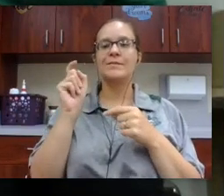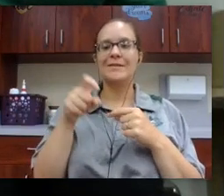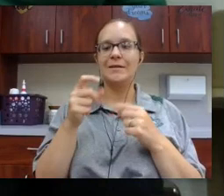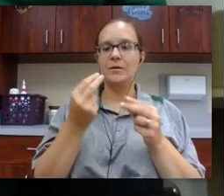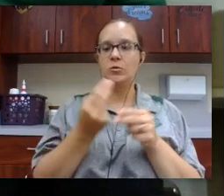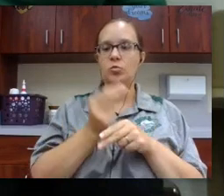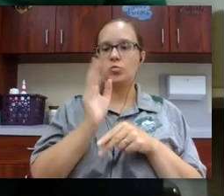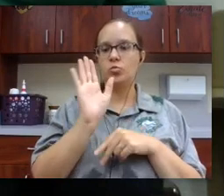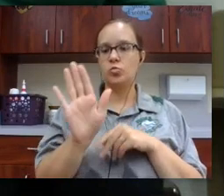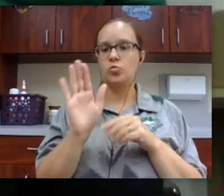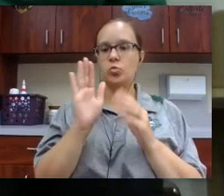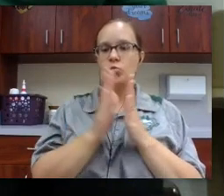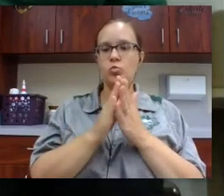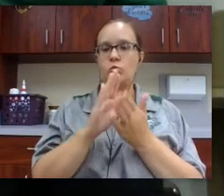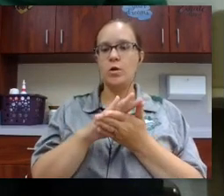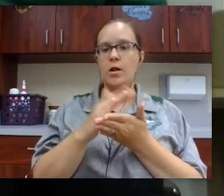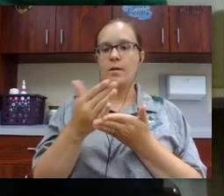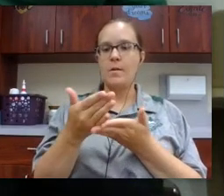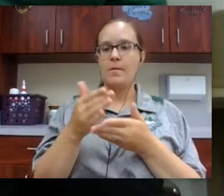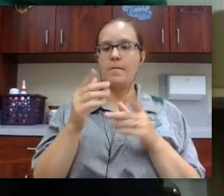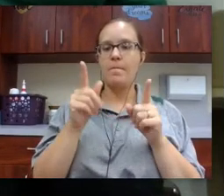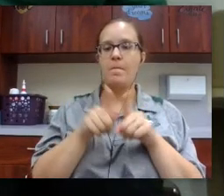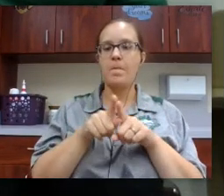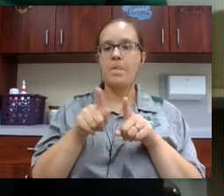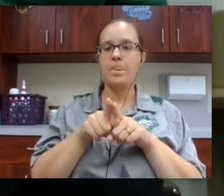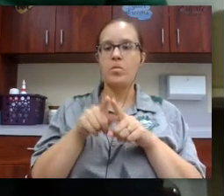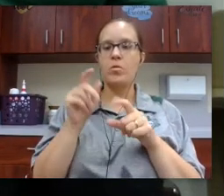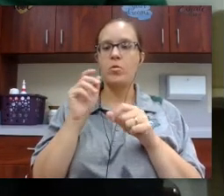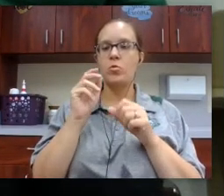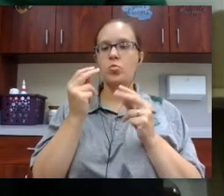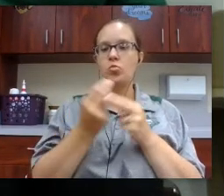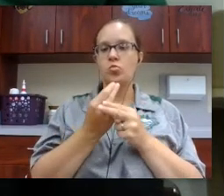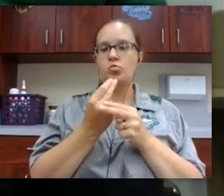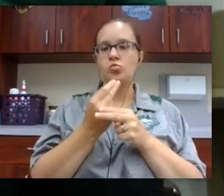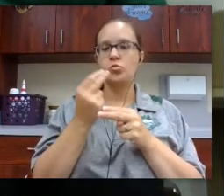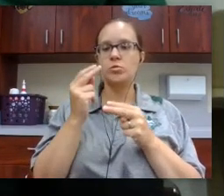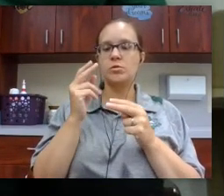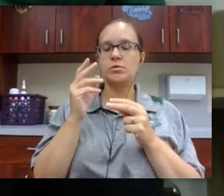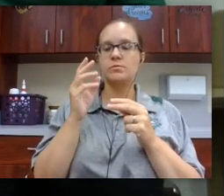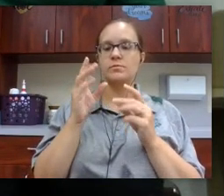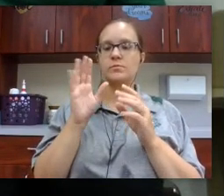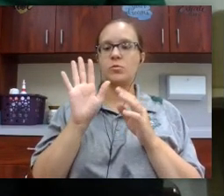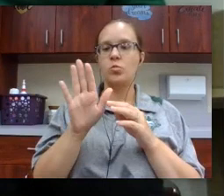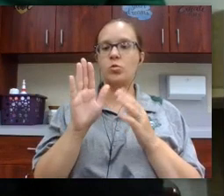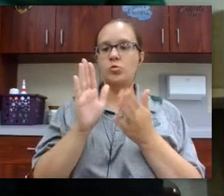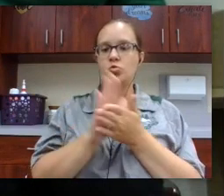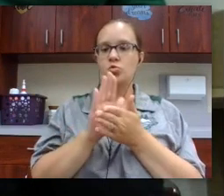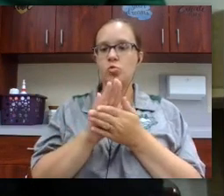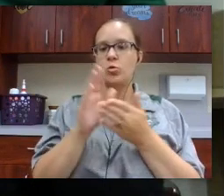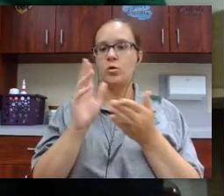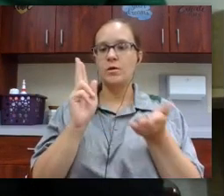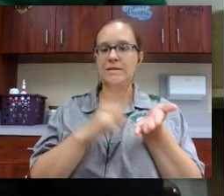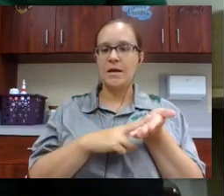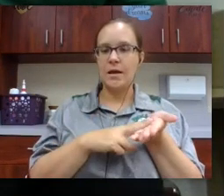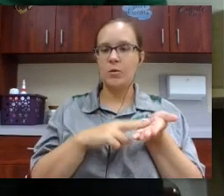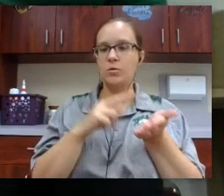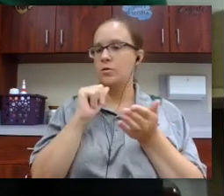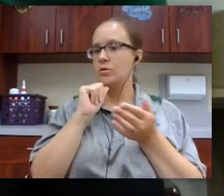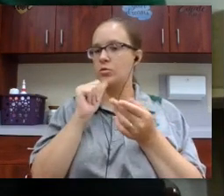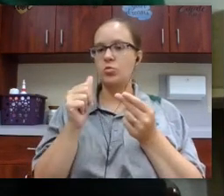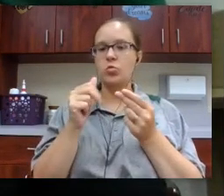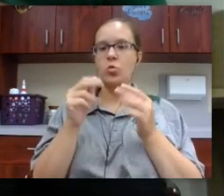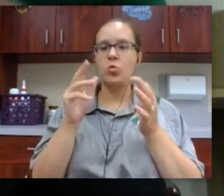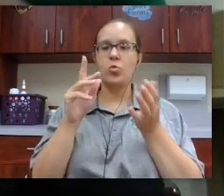your district Chromebook. You must also be on your district account. So you can't be on your district